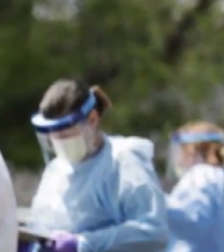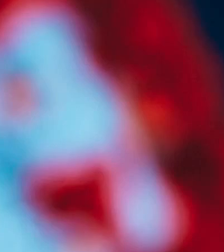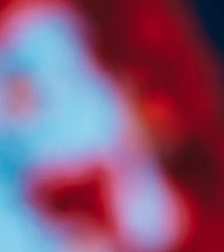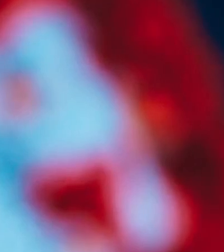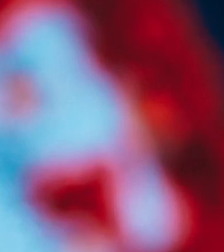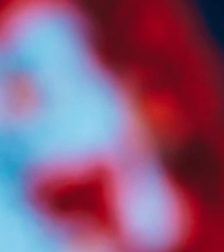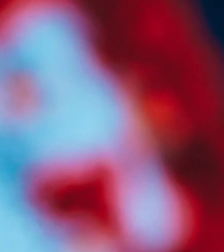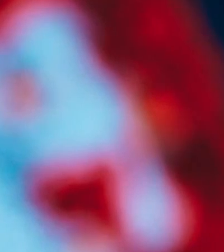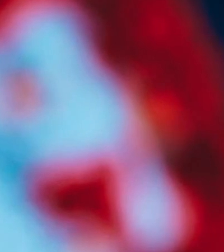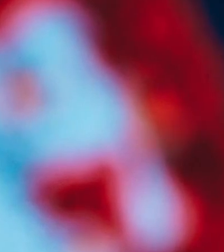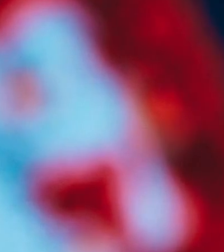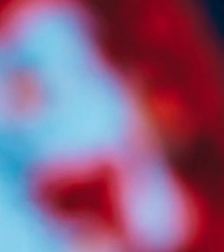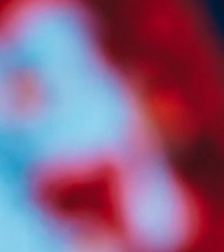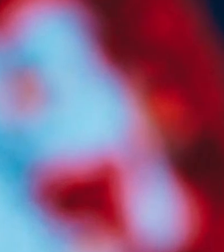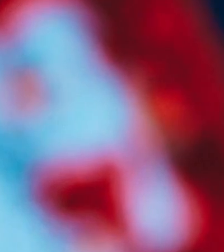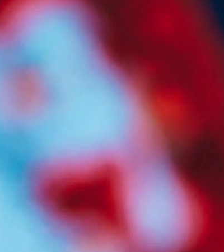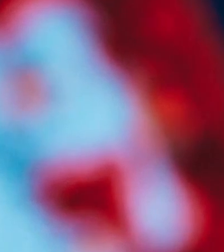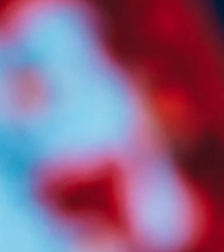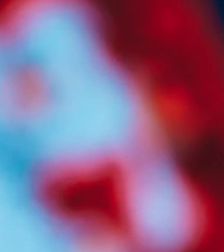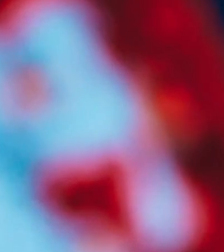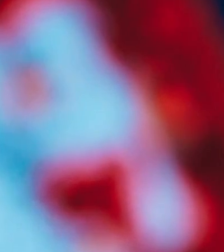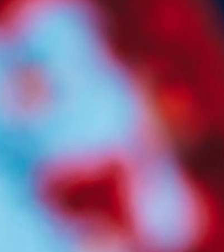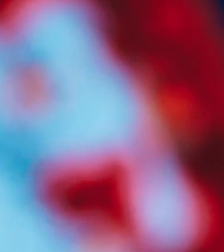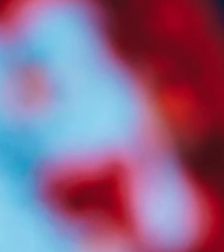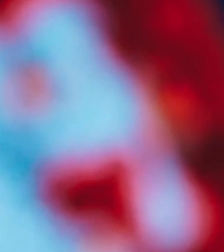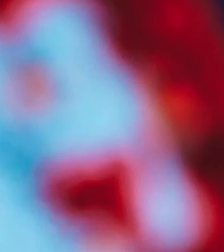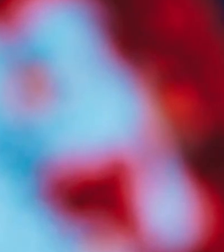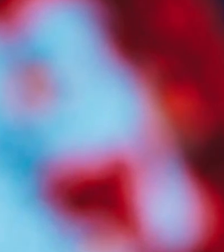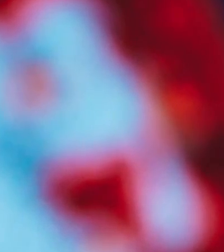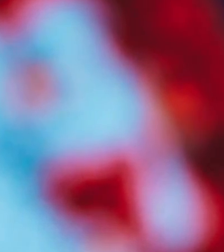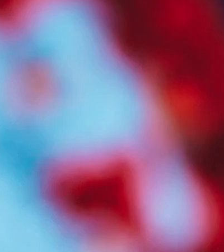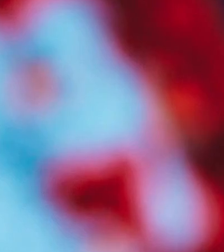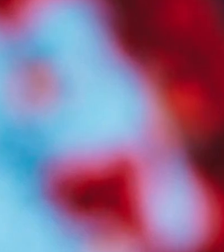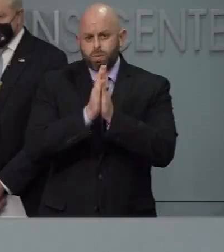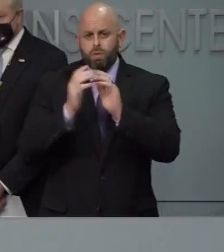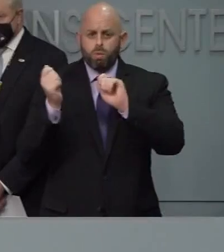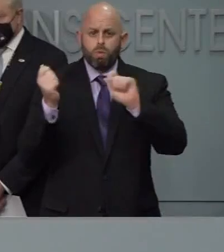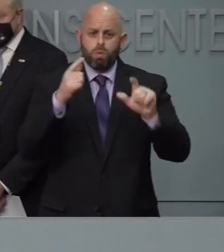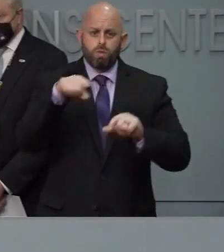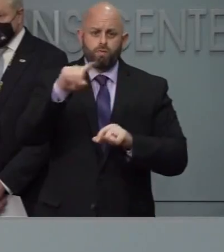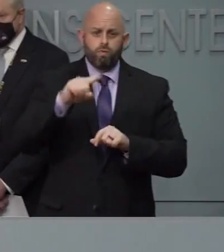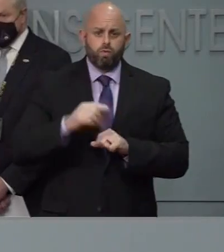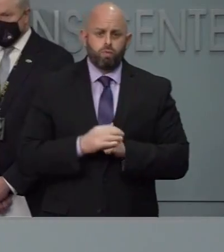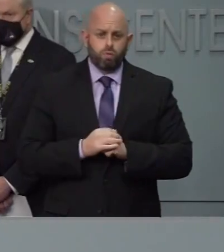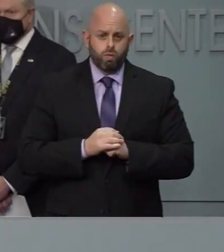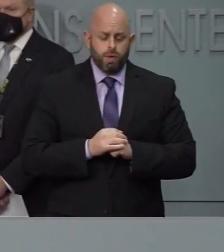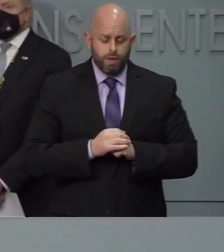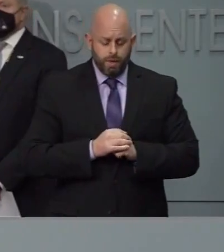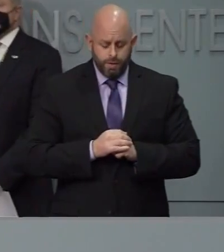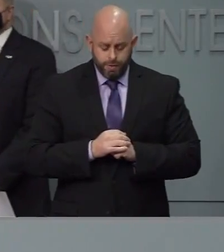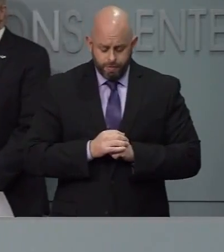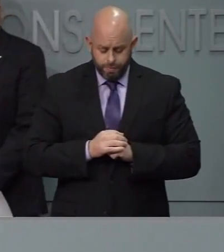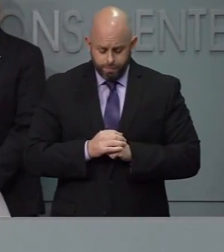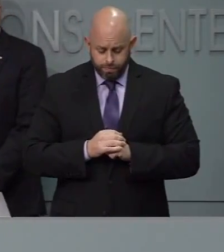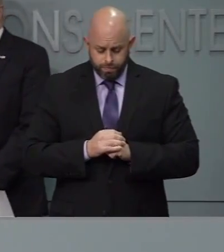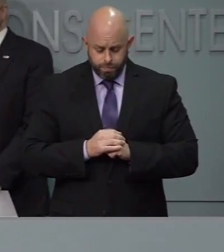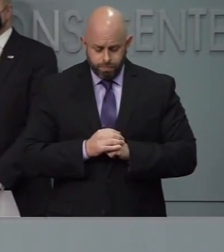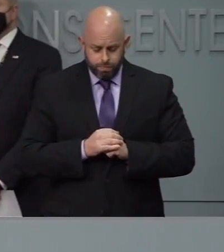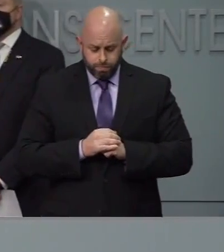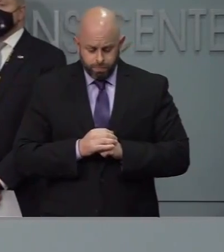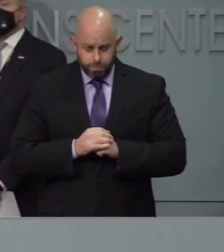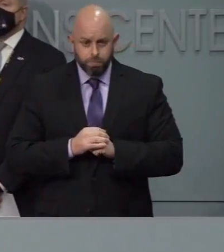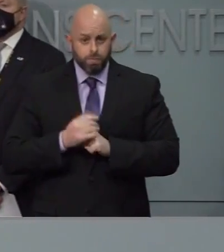More than 5,800 people have died so far from the virus. There's real hope that we can stop